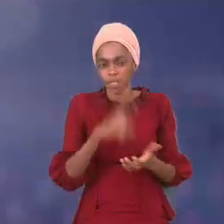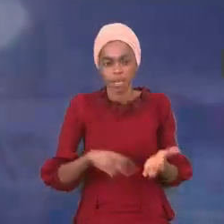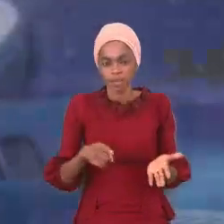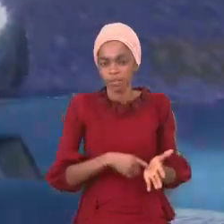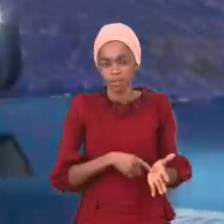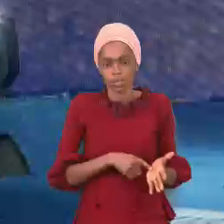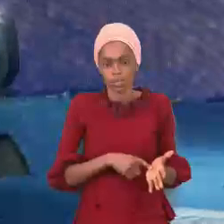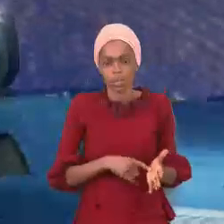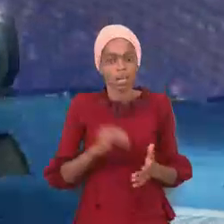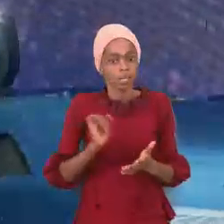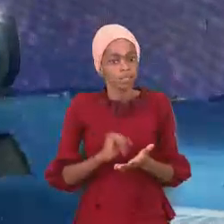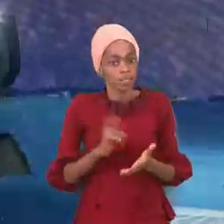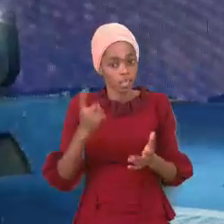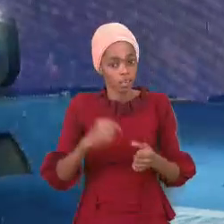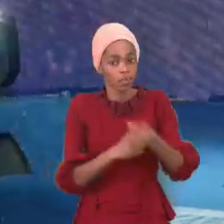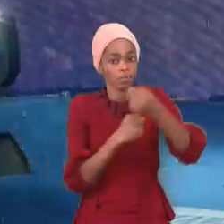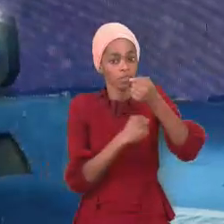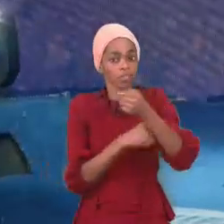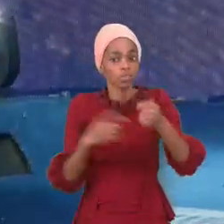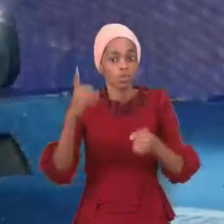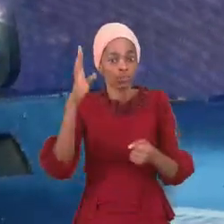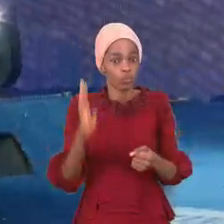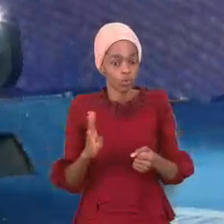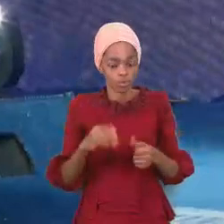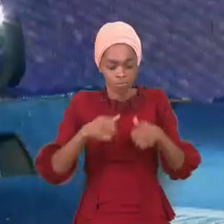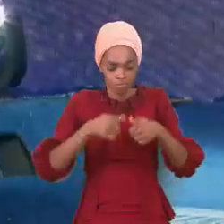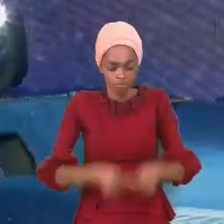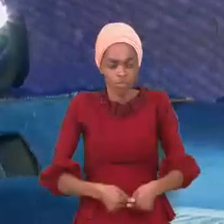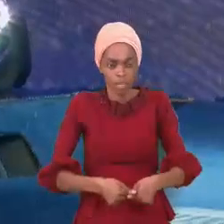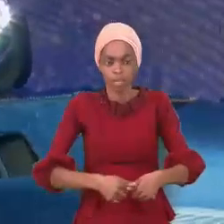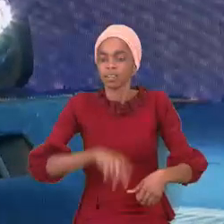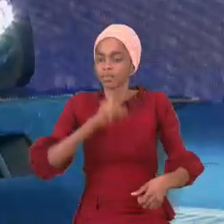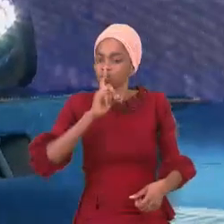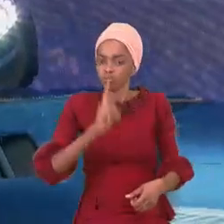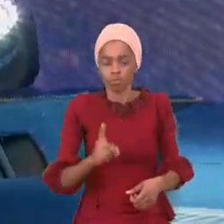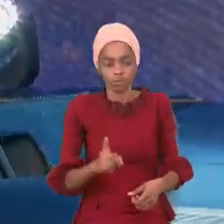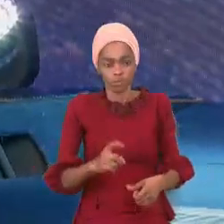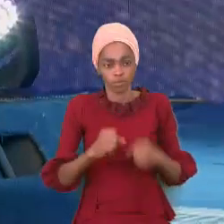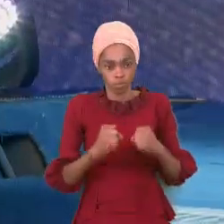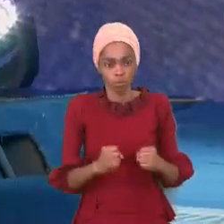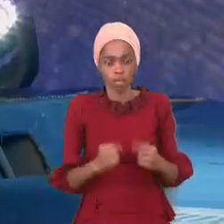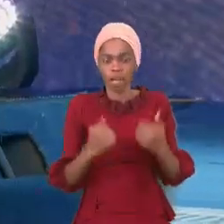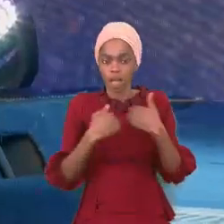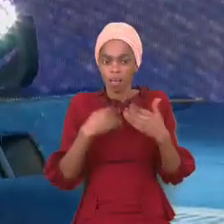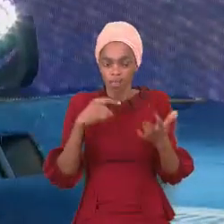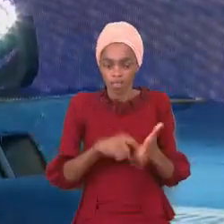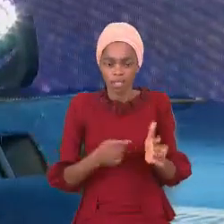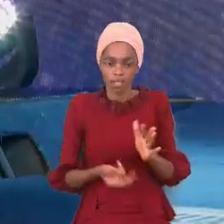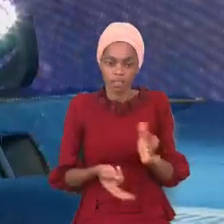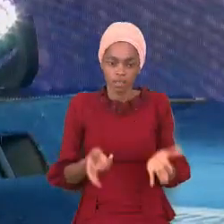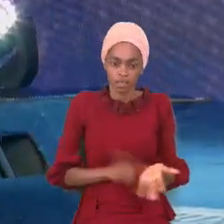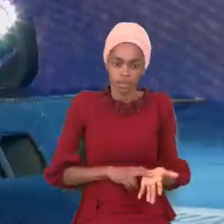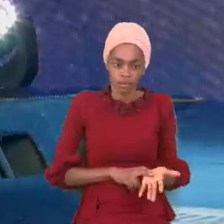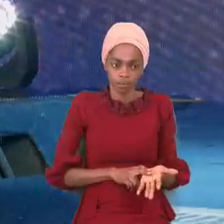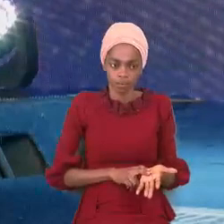The foundation of God standeth sure. Having this seal,